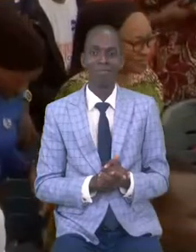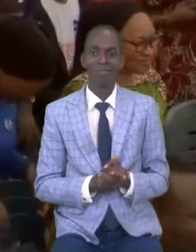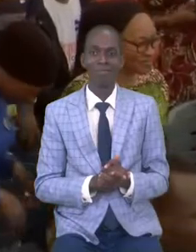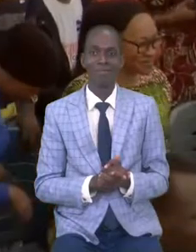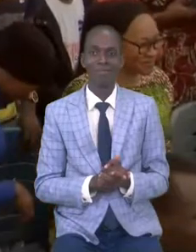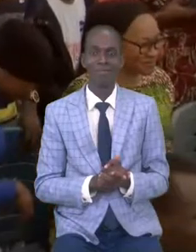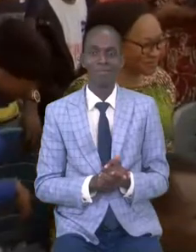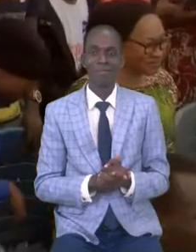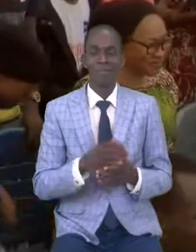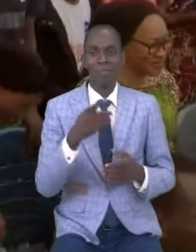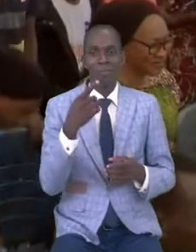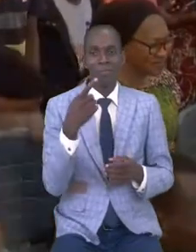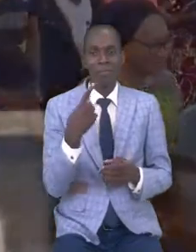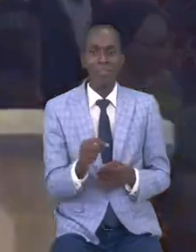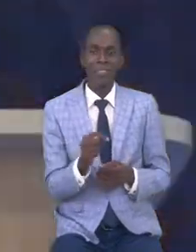You might wonder,